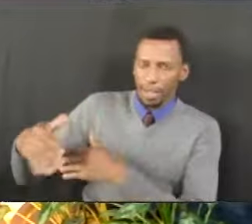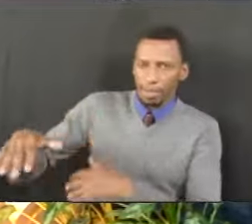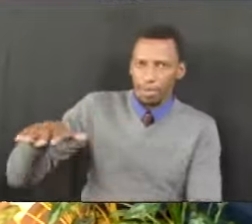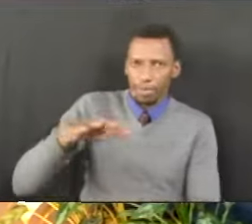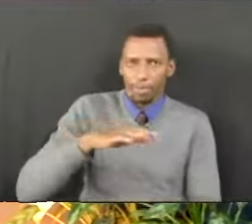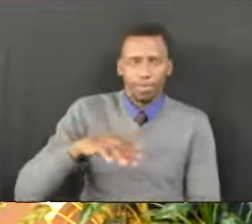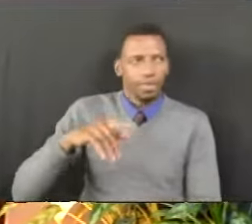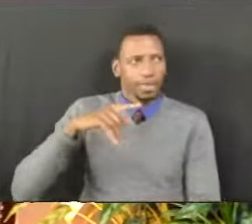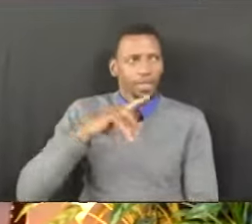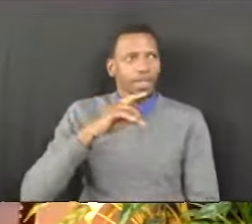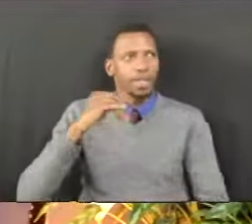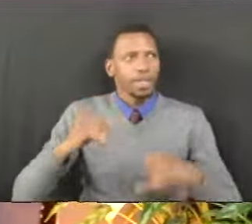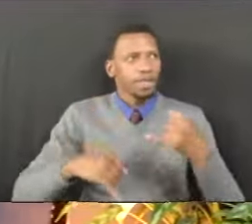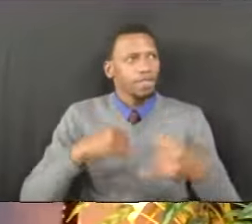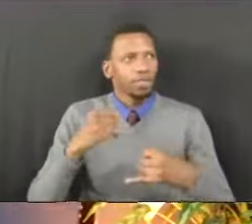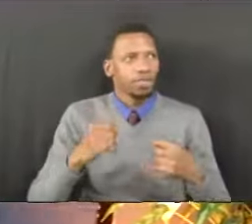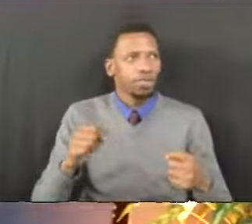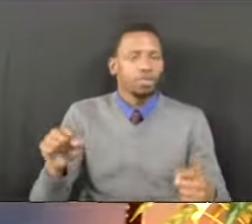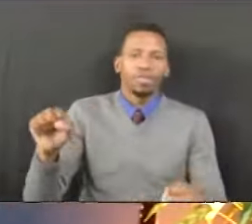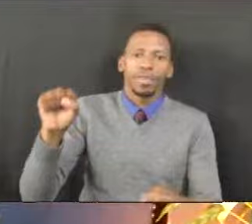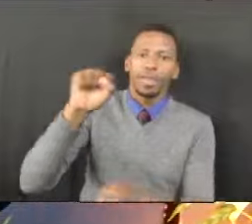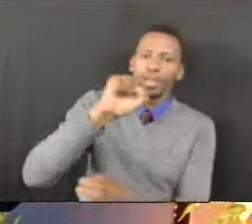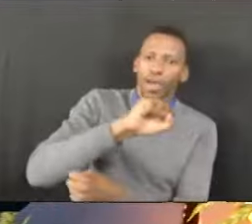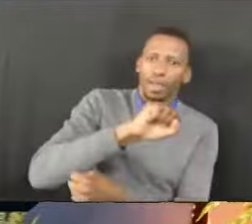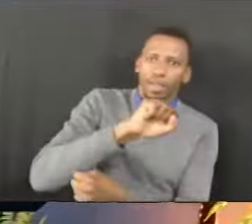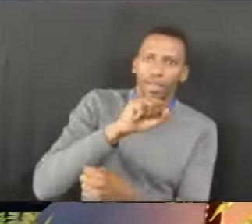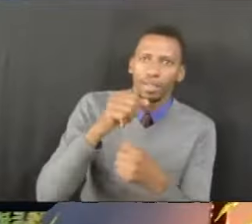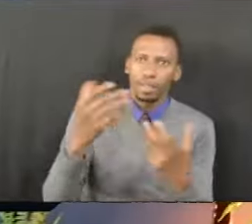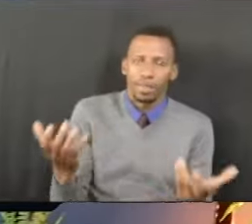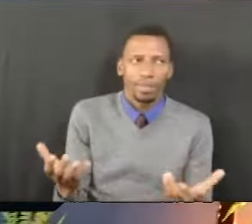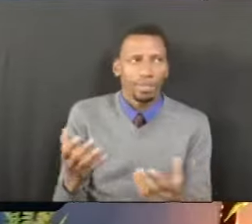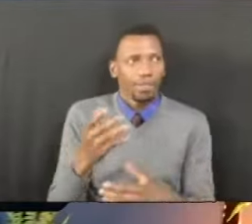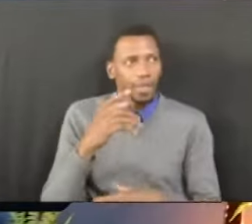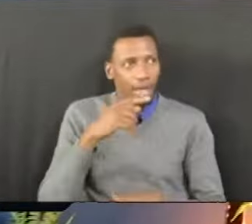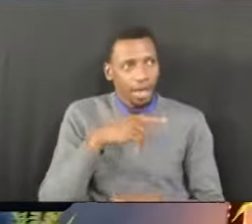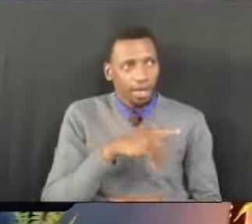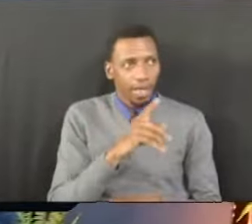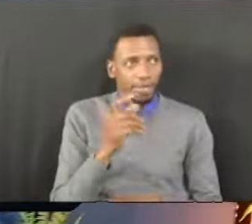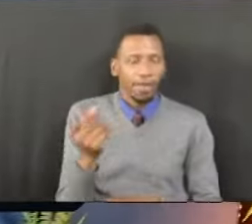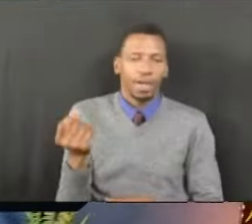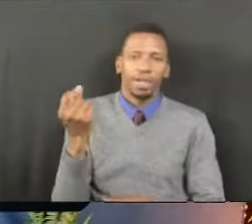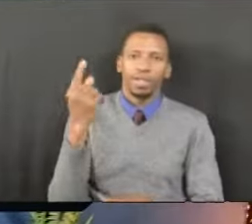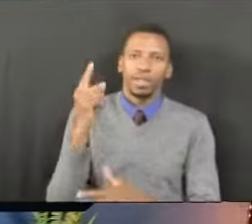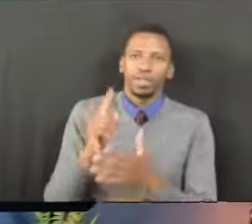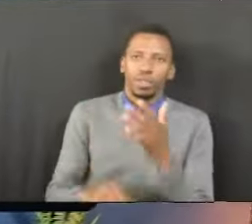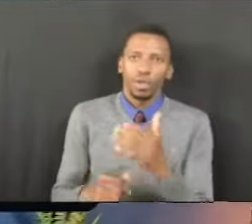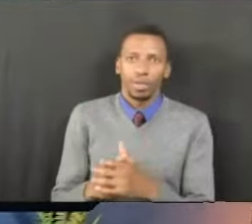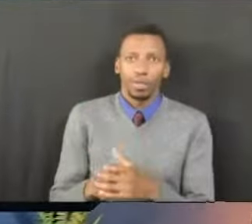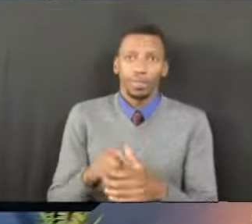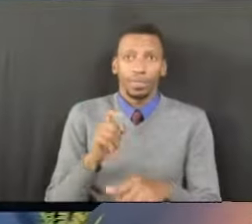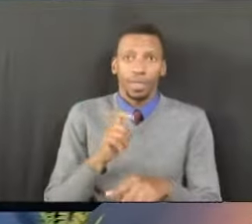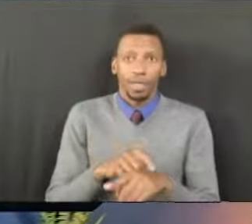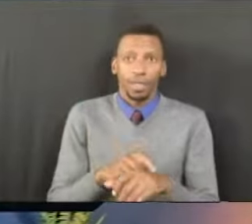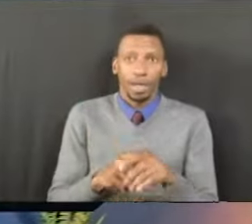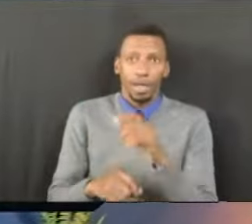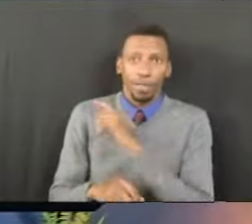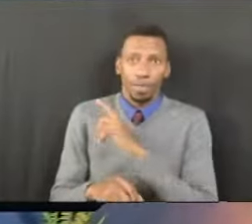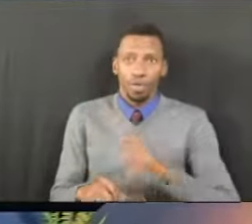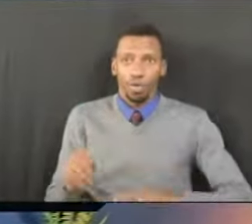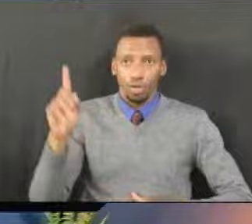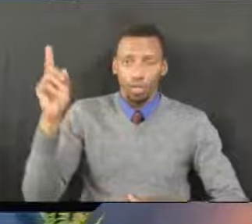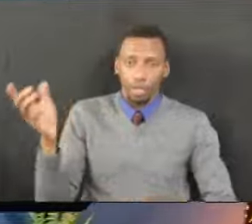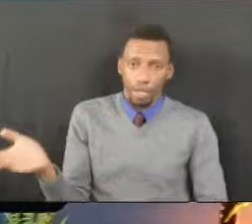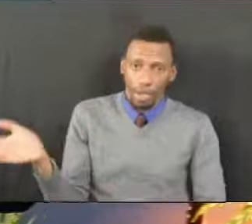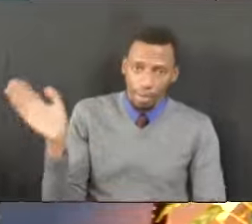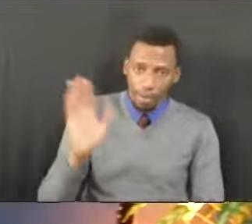I enjoy the cars that I drive, I am cognizant that when the Lord comes back, it